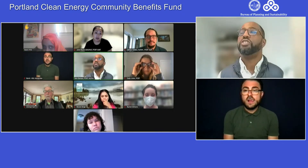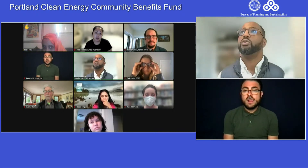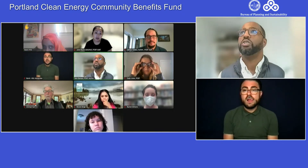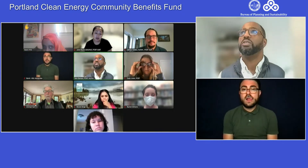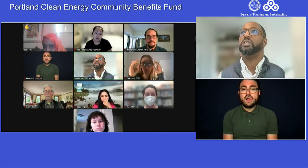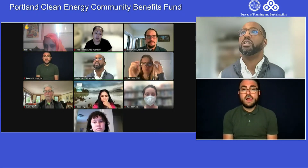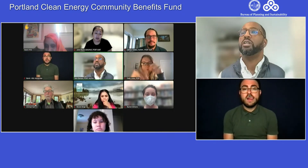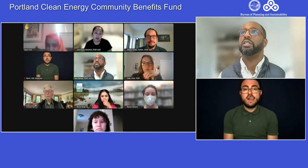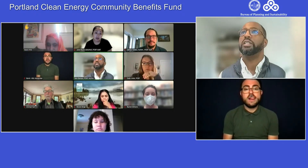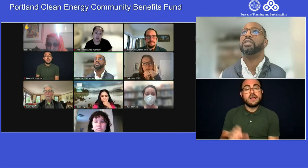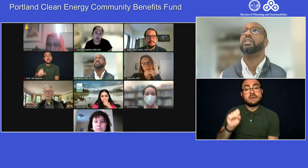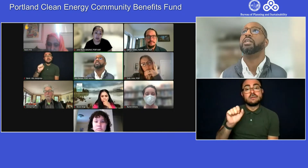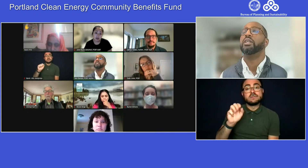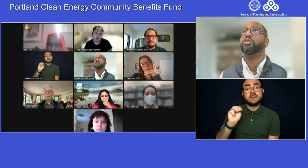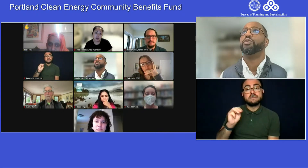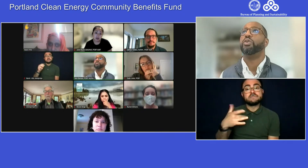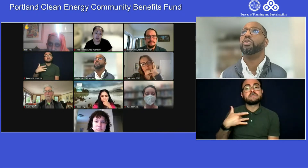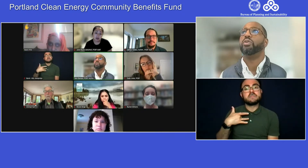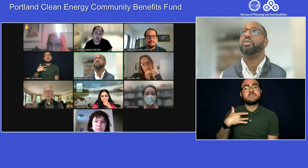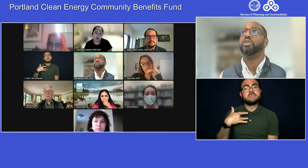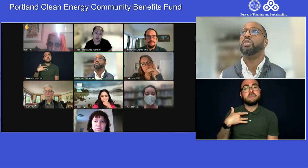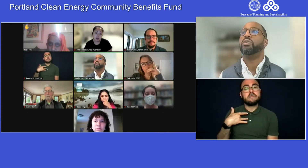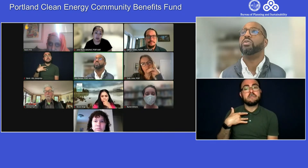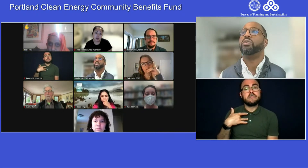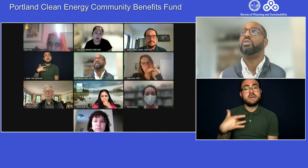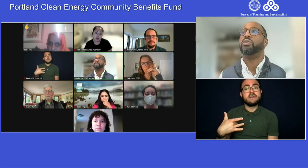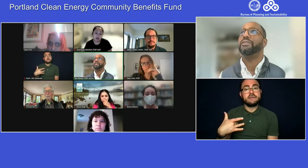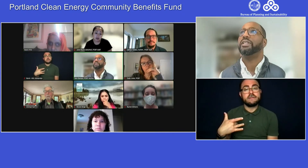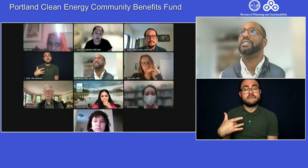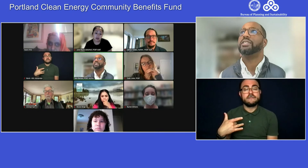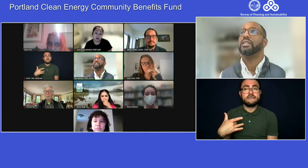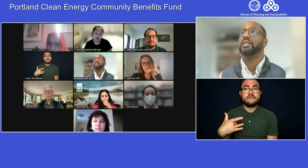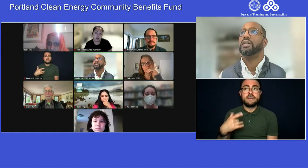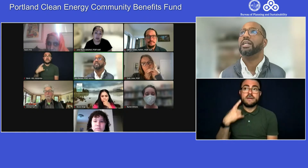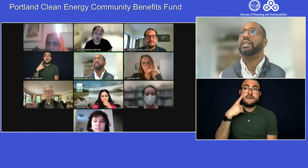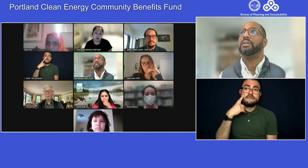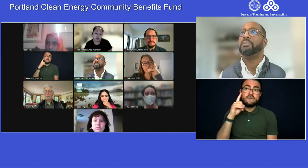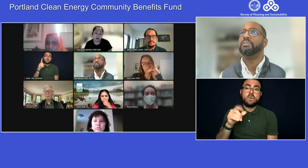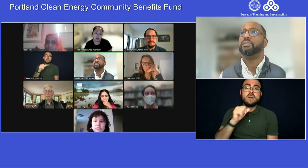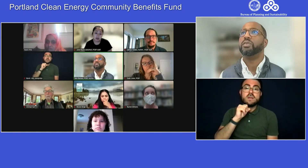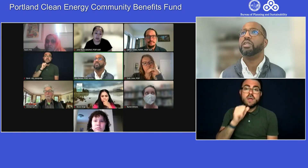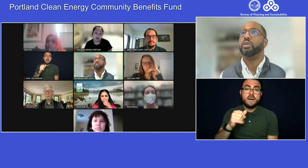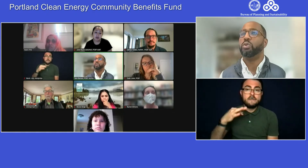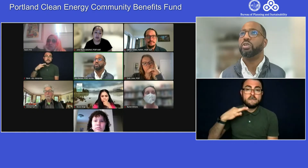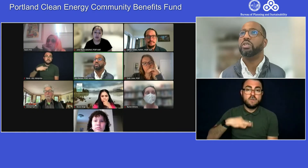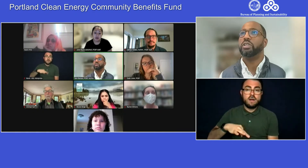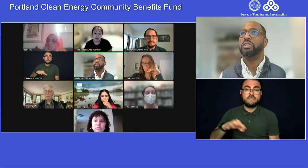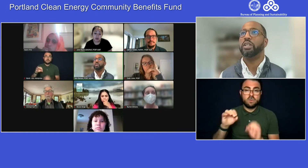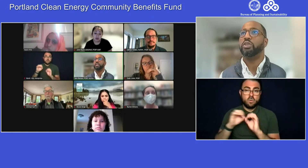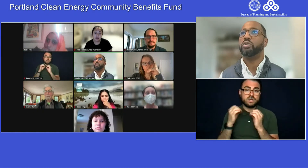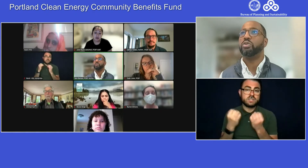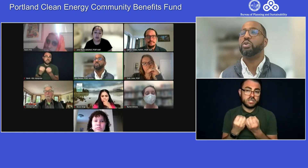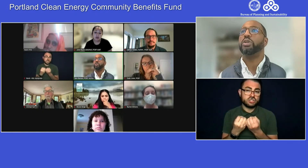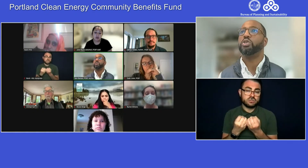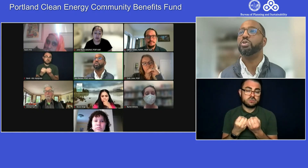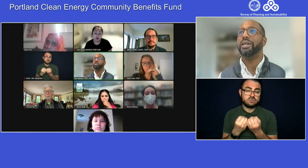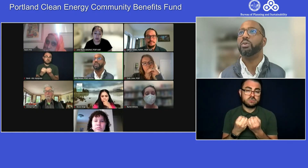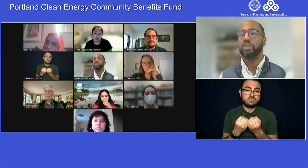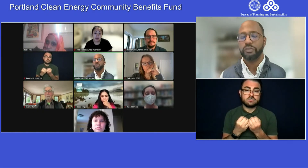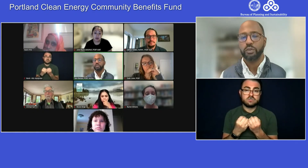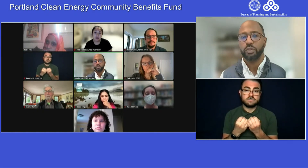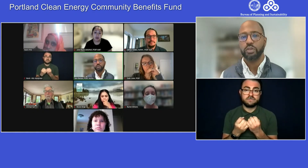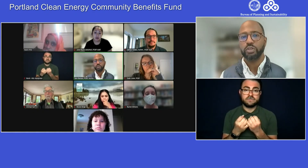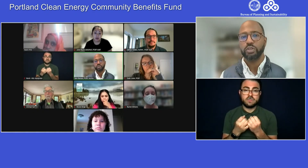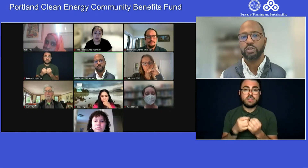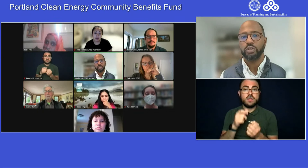It's generally going to be targeted for, you know, nonprofits in order, you know, that are going to